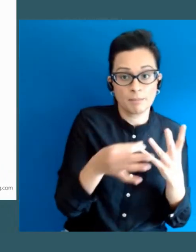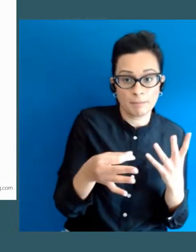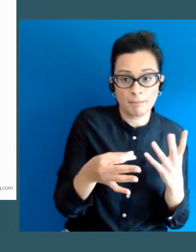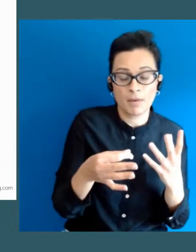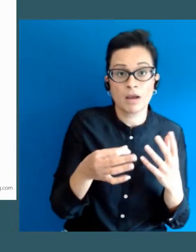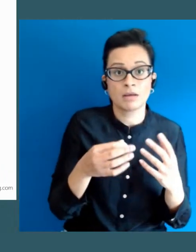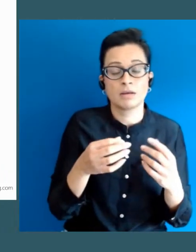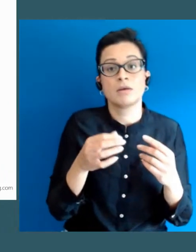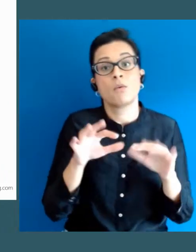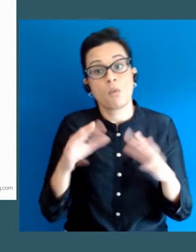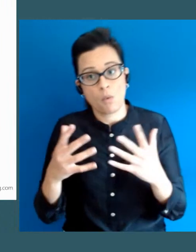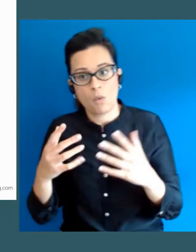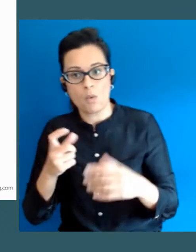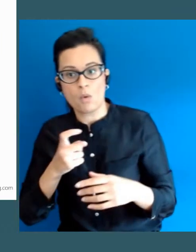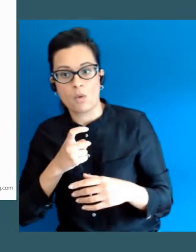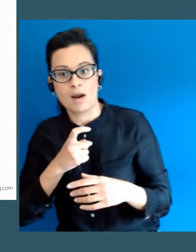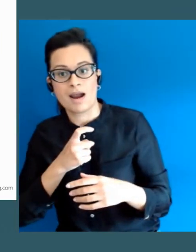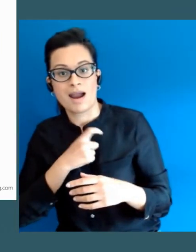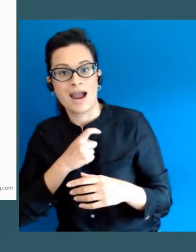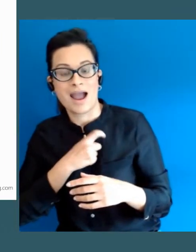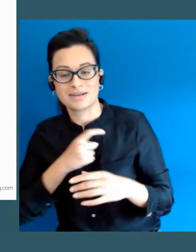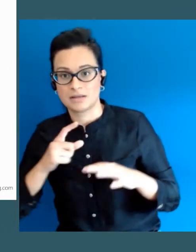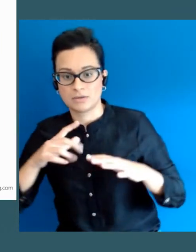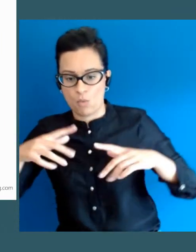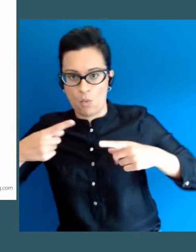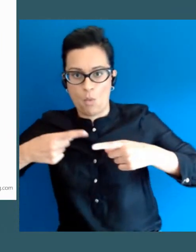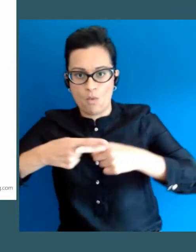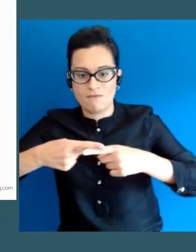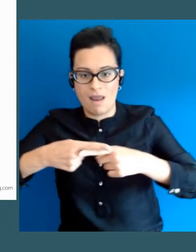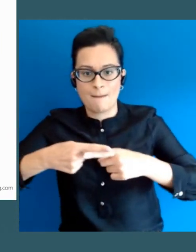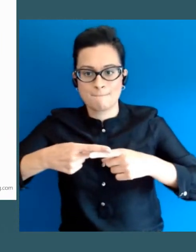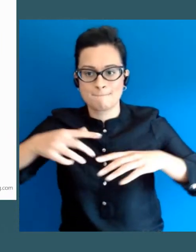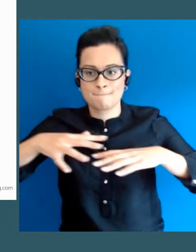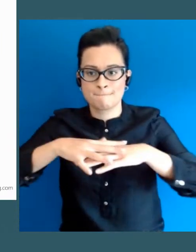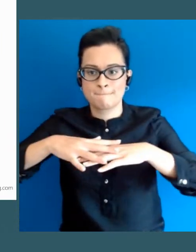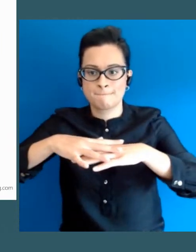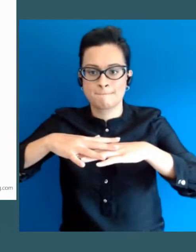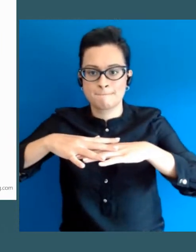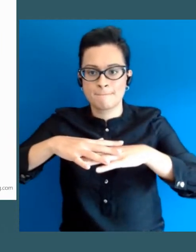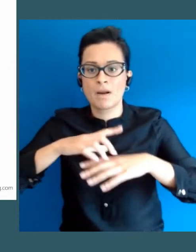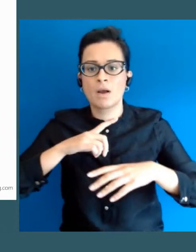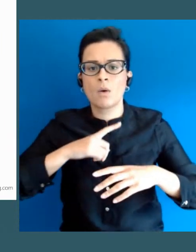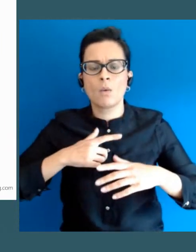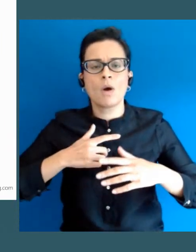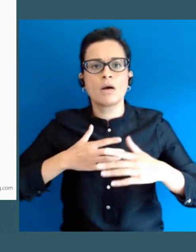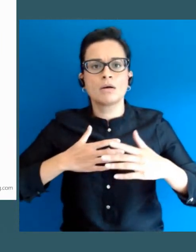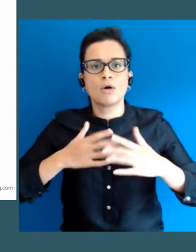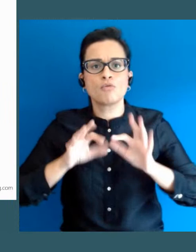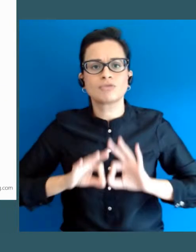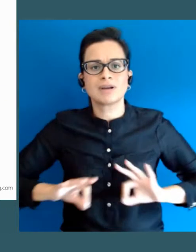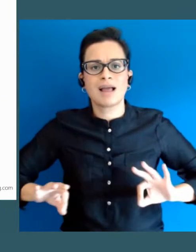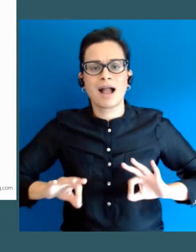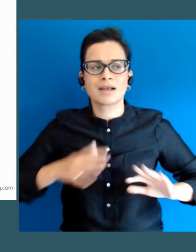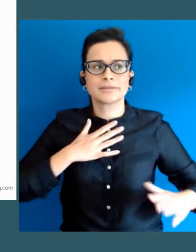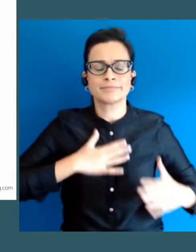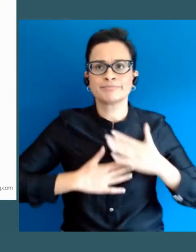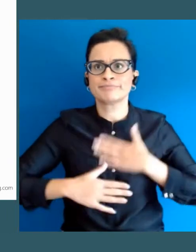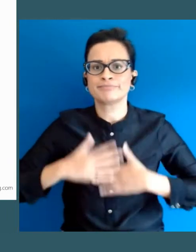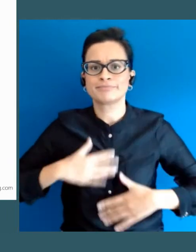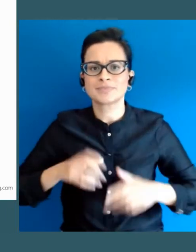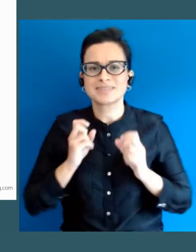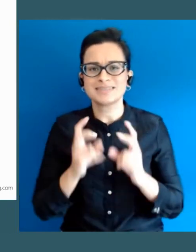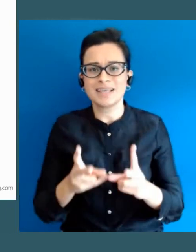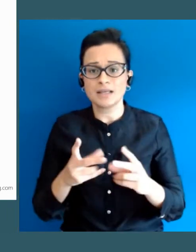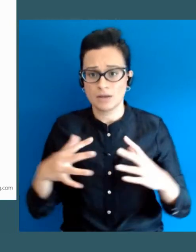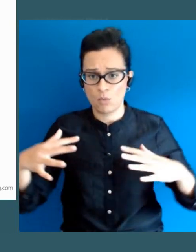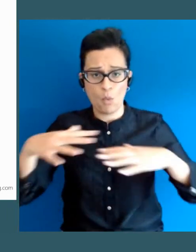might mention relaxation techniques, because as you can see, there are some significant overlap